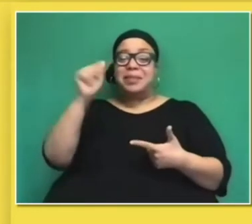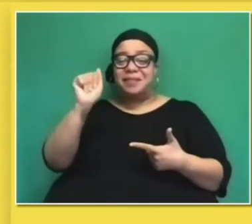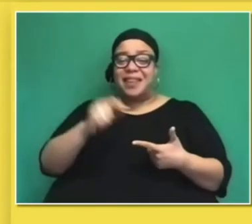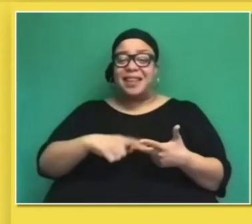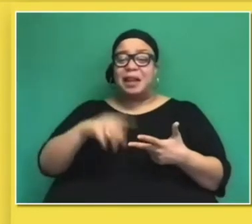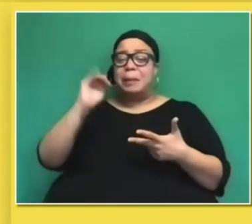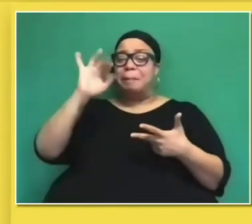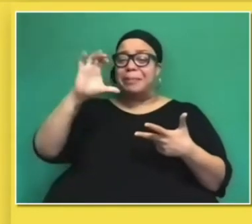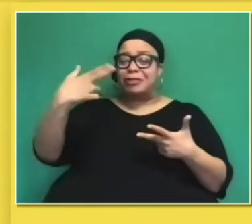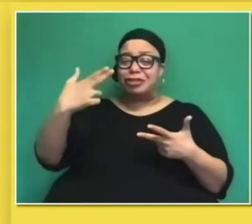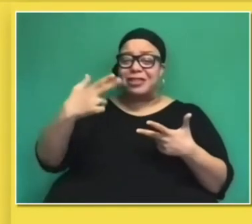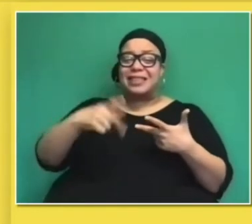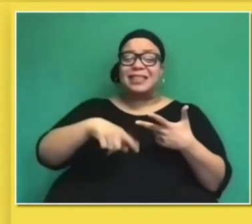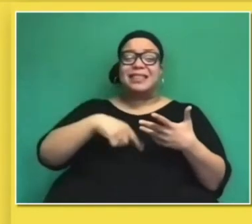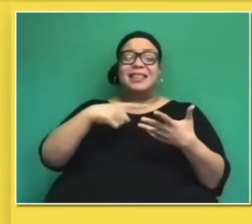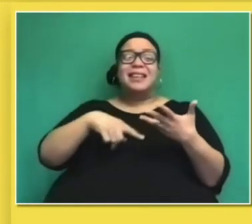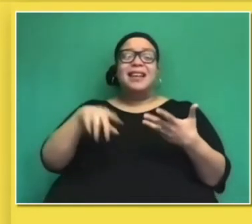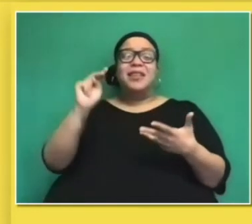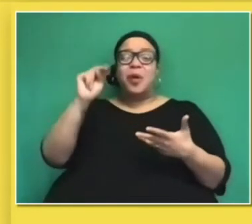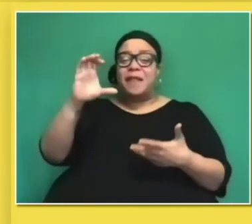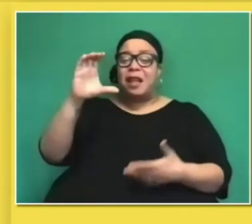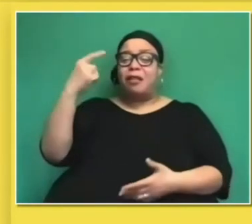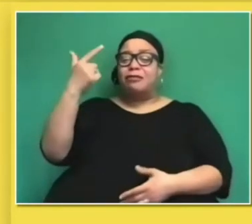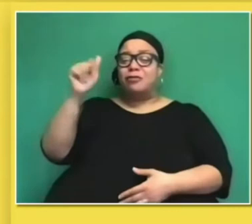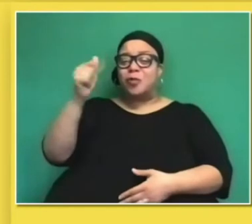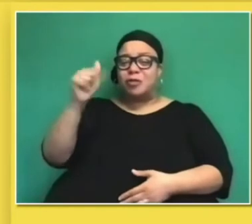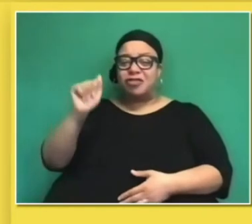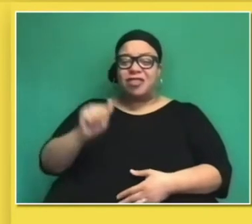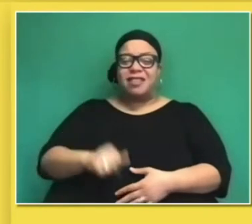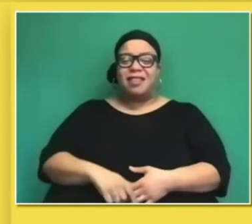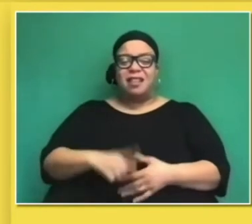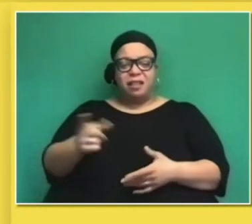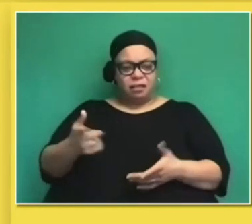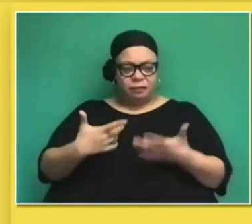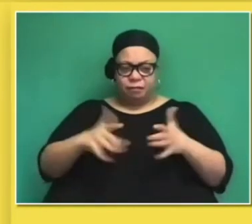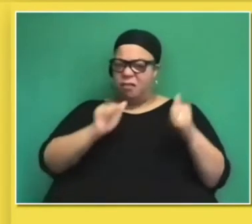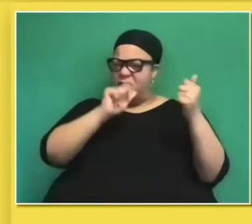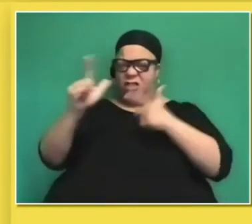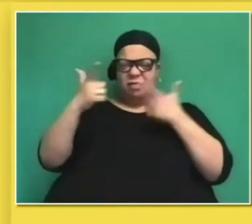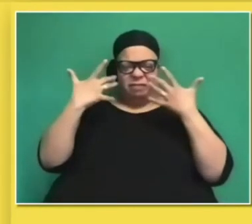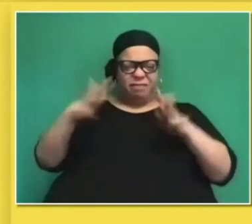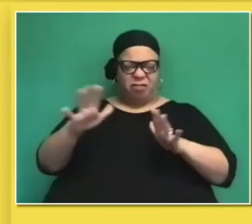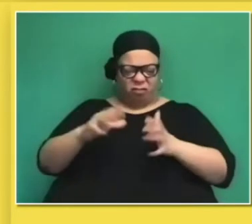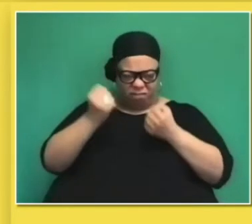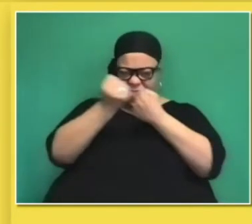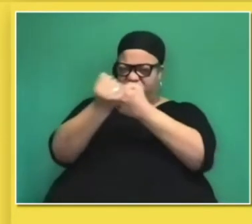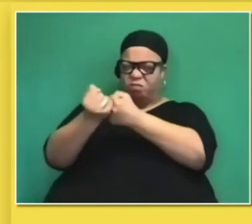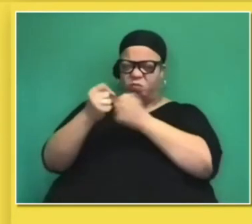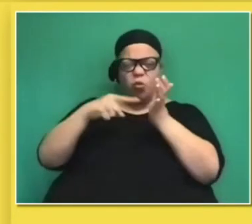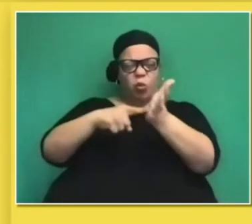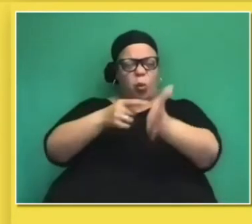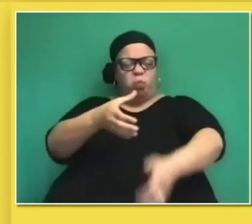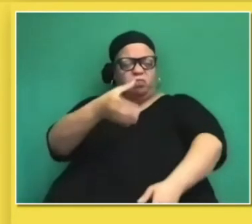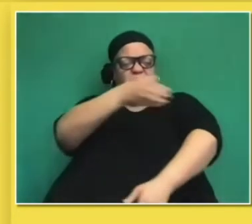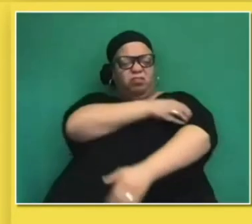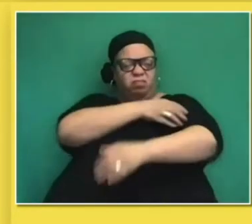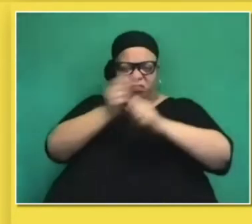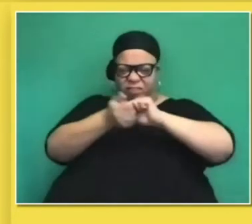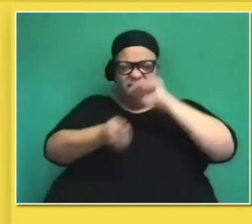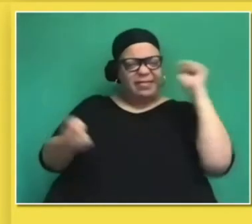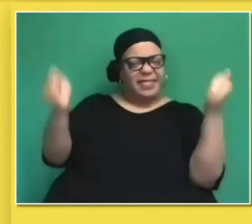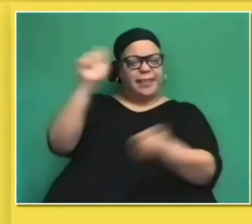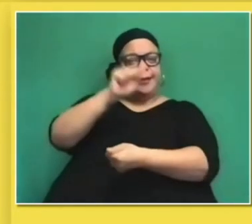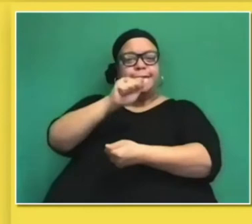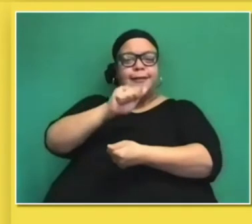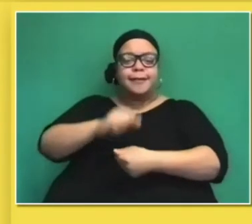by making races too close to call, even in Arizona and Nevada. These are places where some of